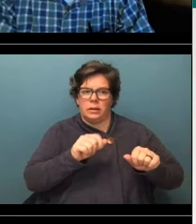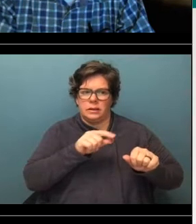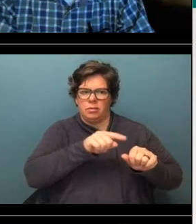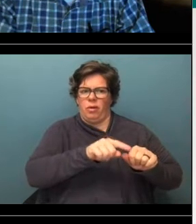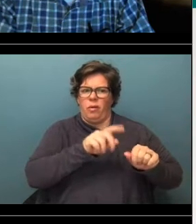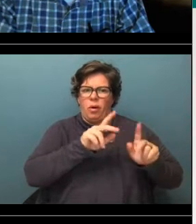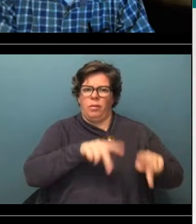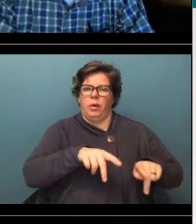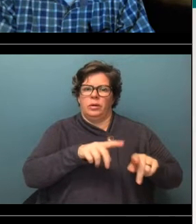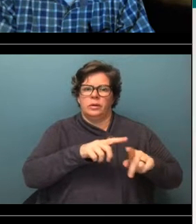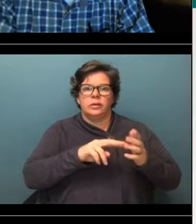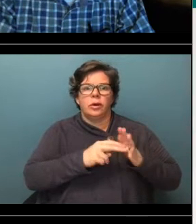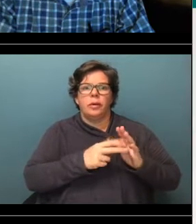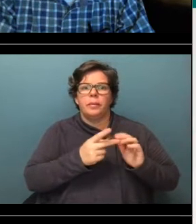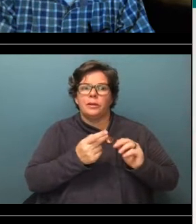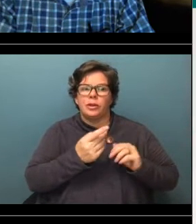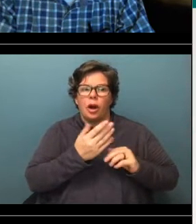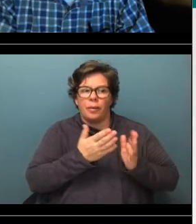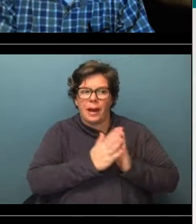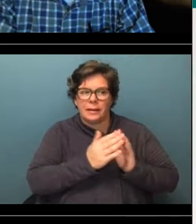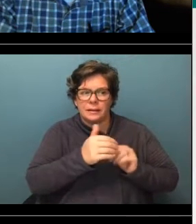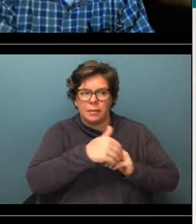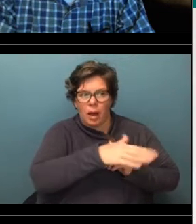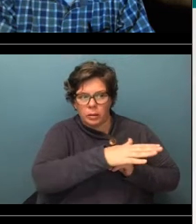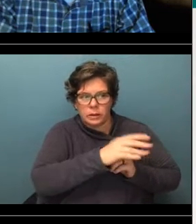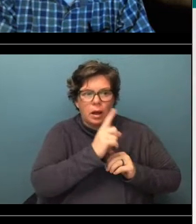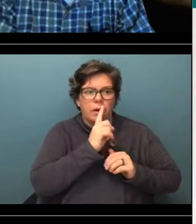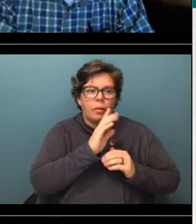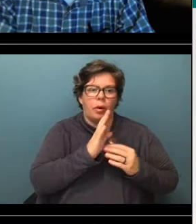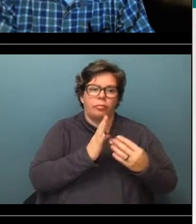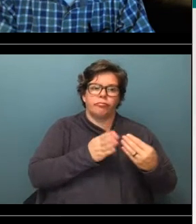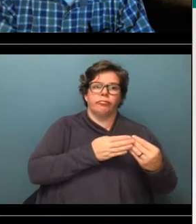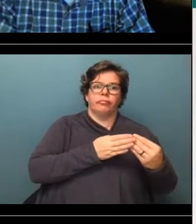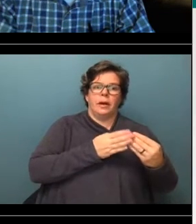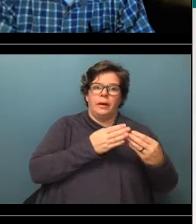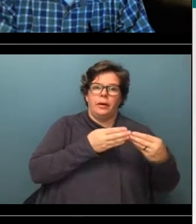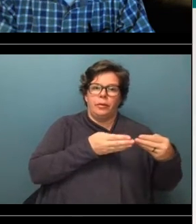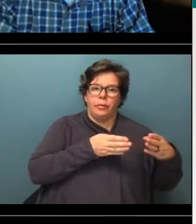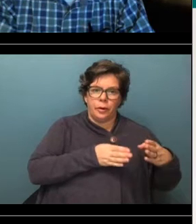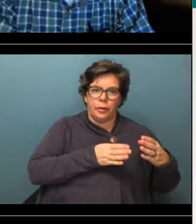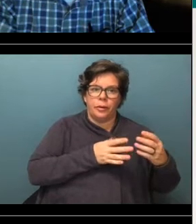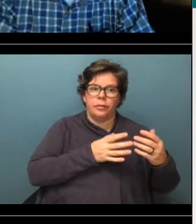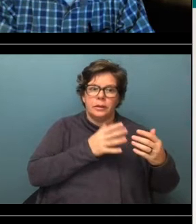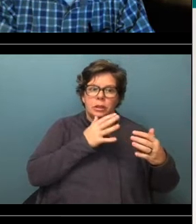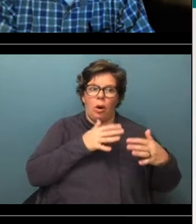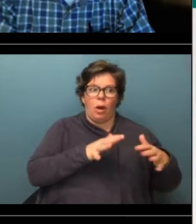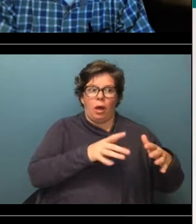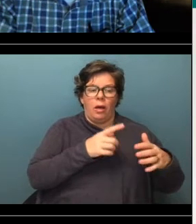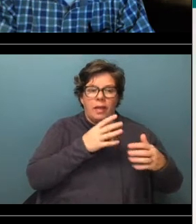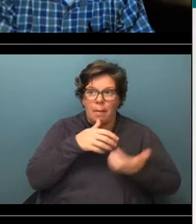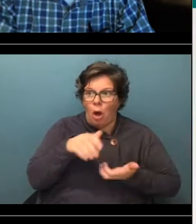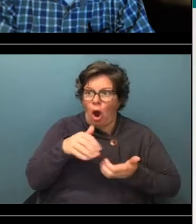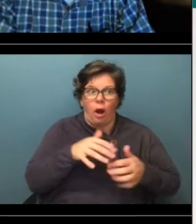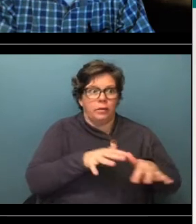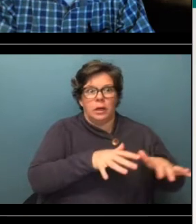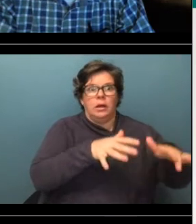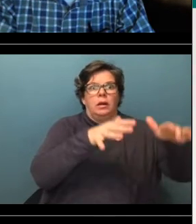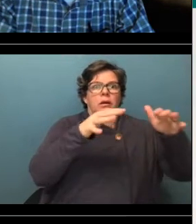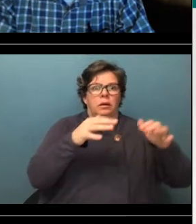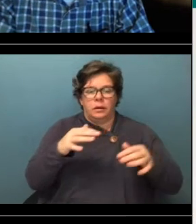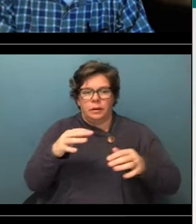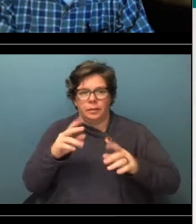just means maybe putting the dog outside or putting the dog in another room to reduce the tension on the scene with the